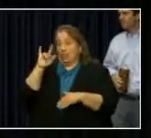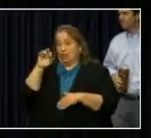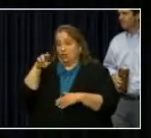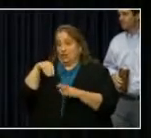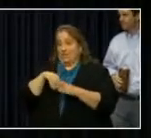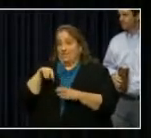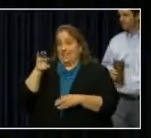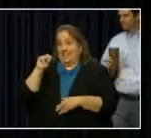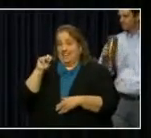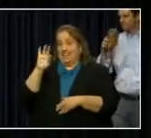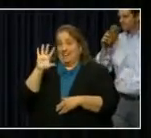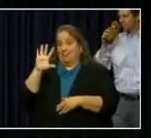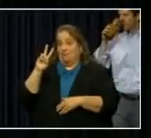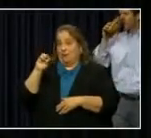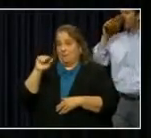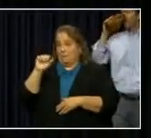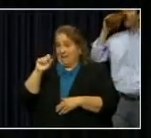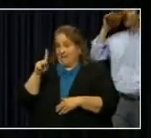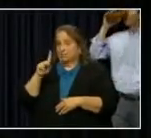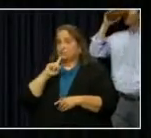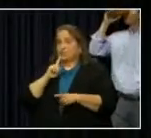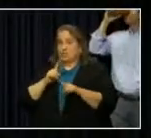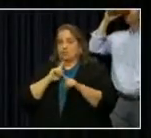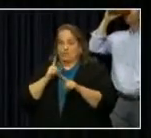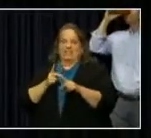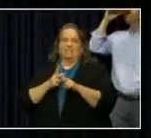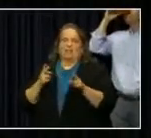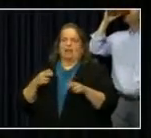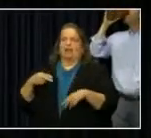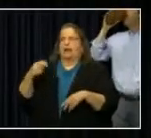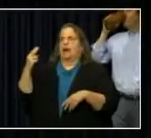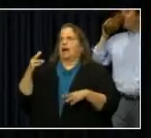these N95 masks are really, really highly